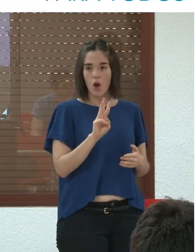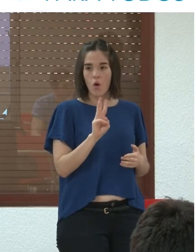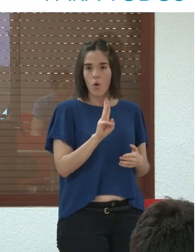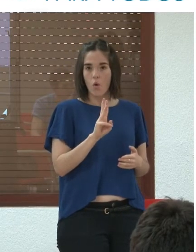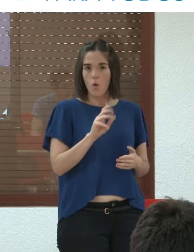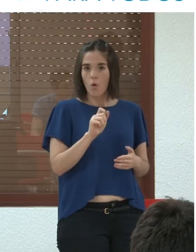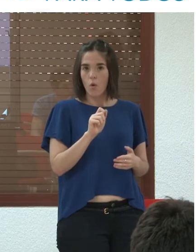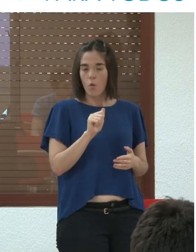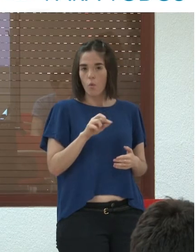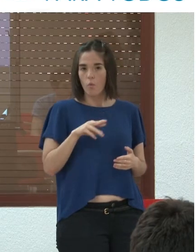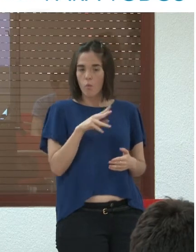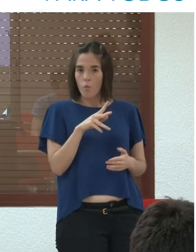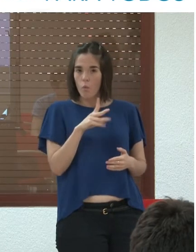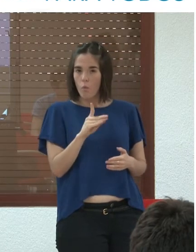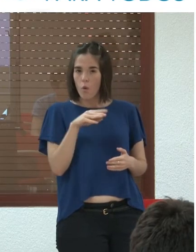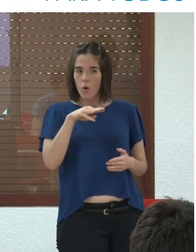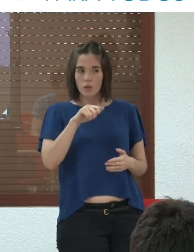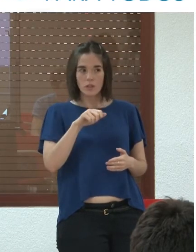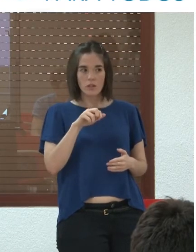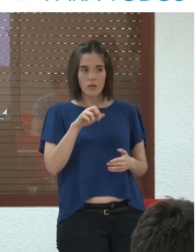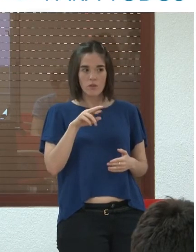how can it work with the knee and